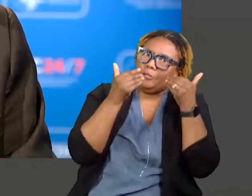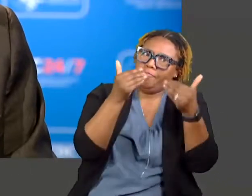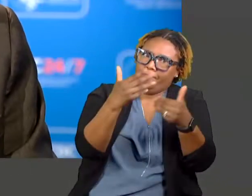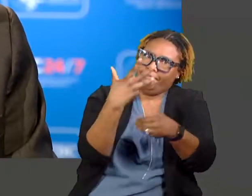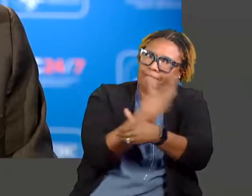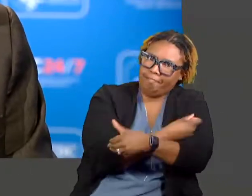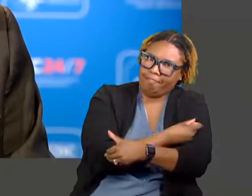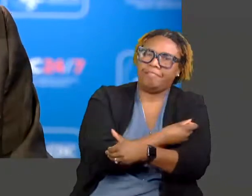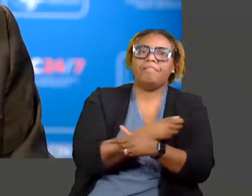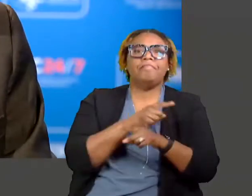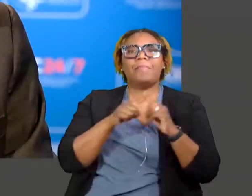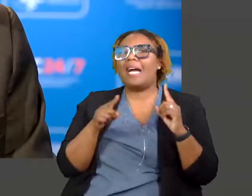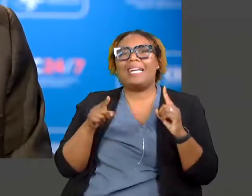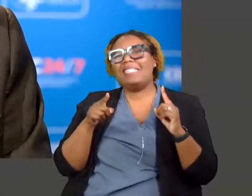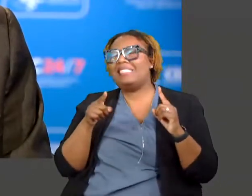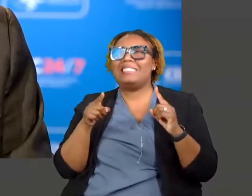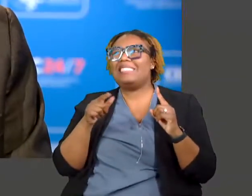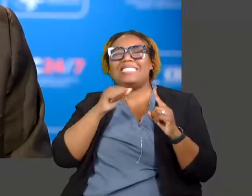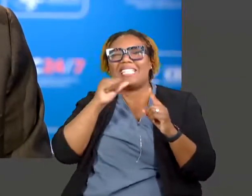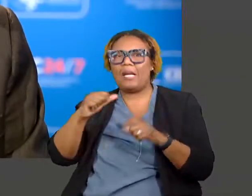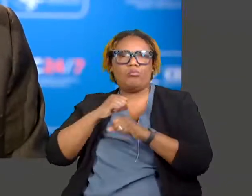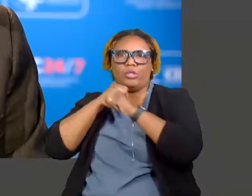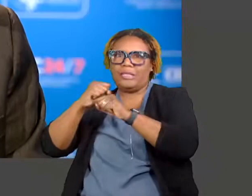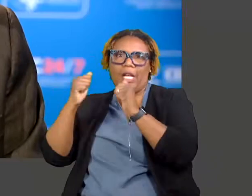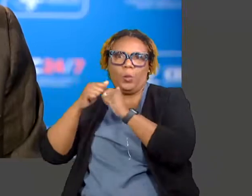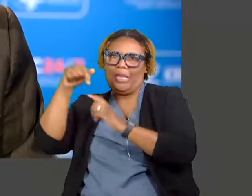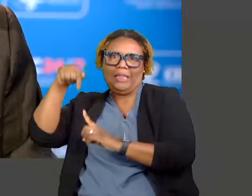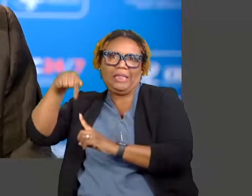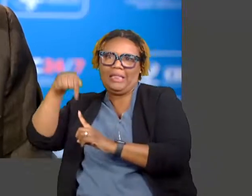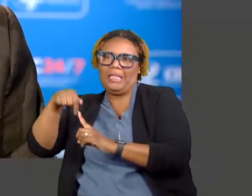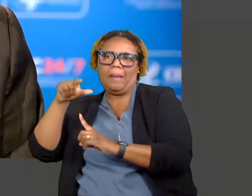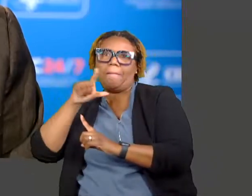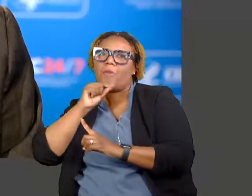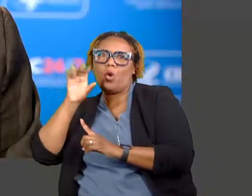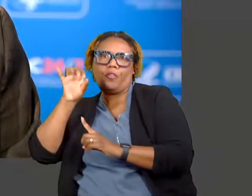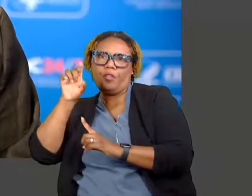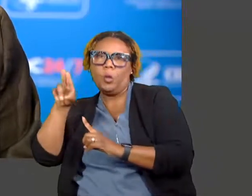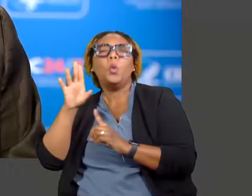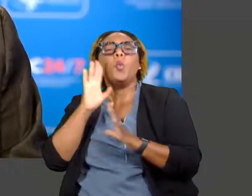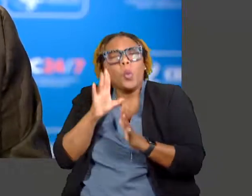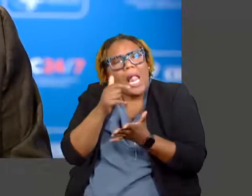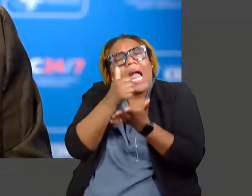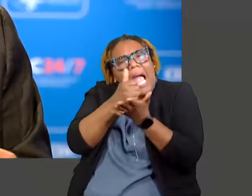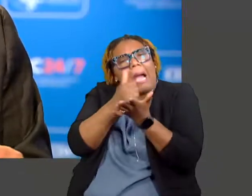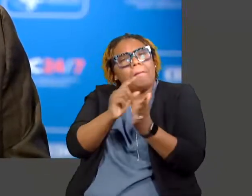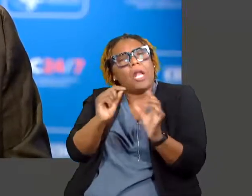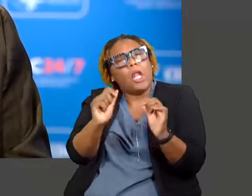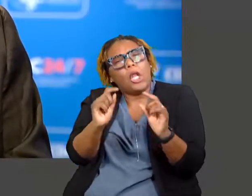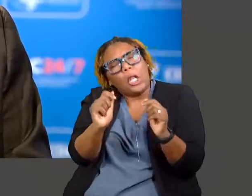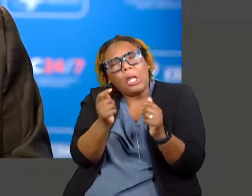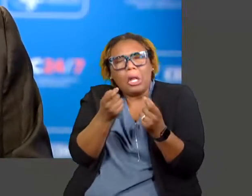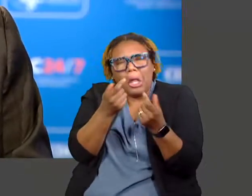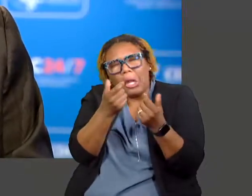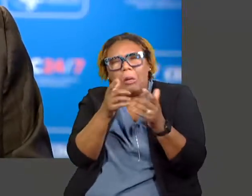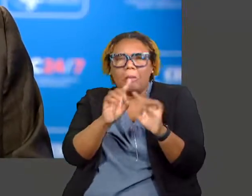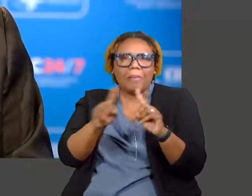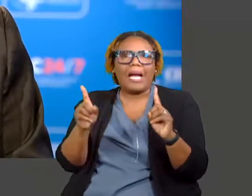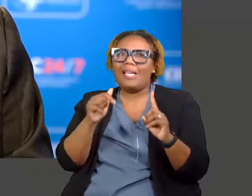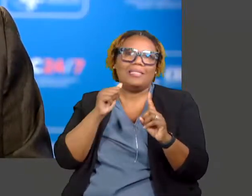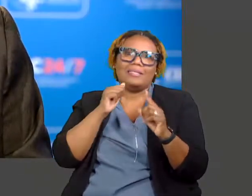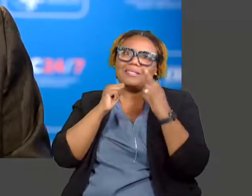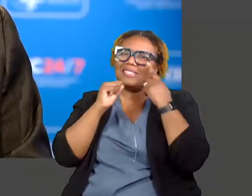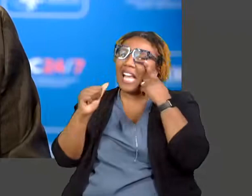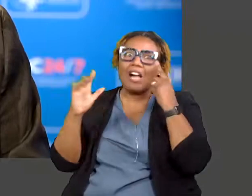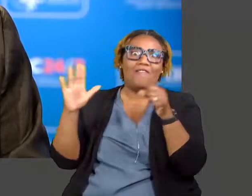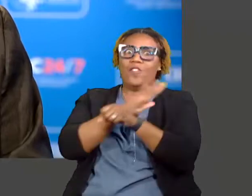at protecting you. It might do a little bit of work, but it's not enough to take you to the bank. And so, although I definitely want people